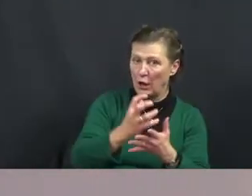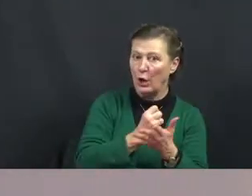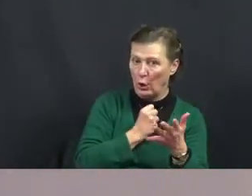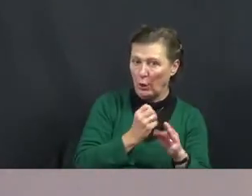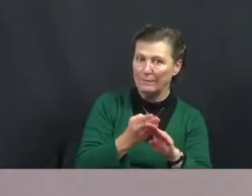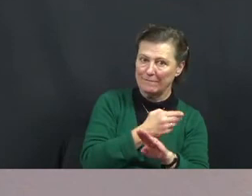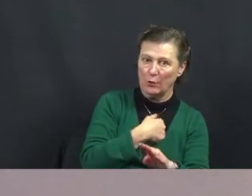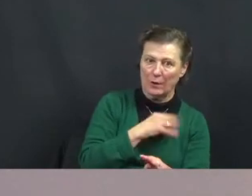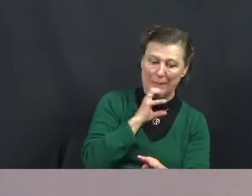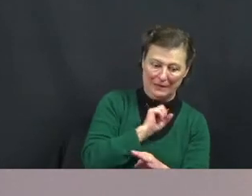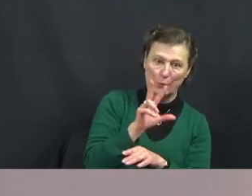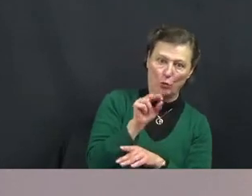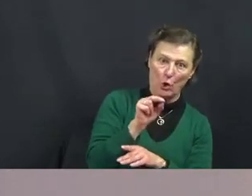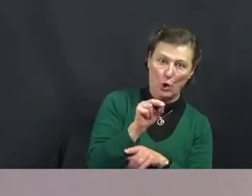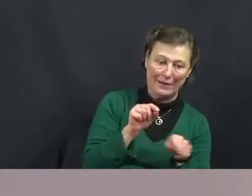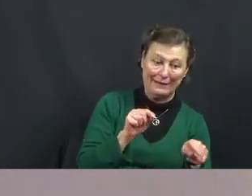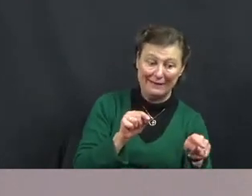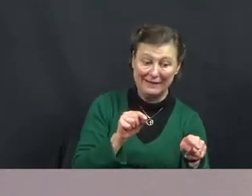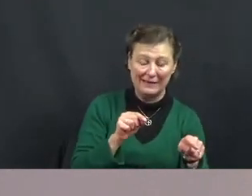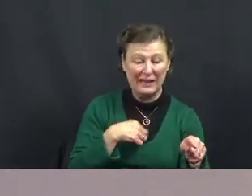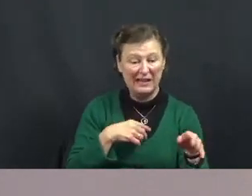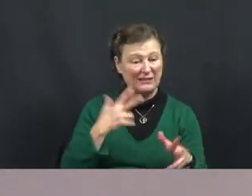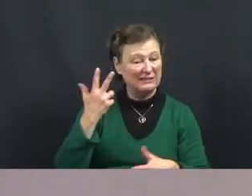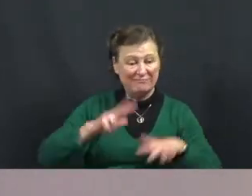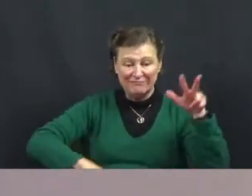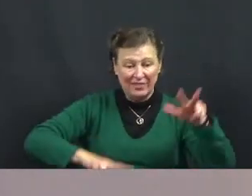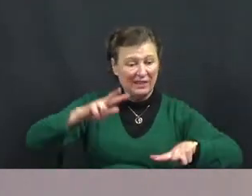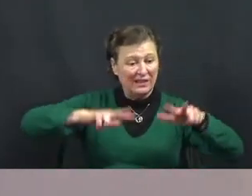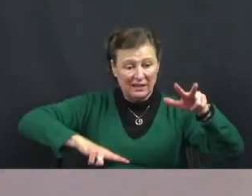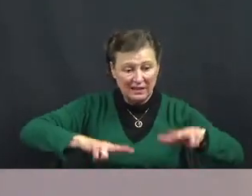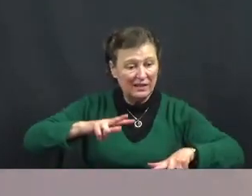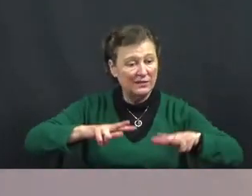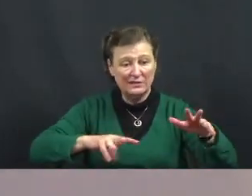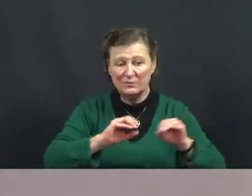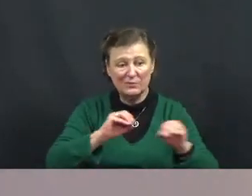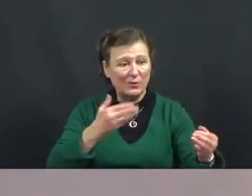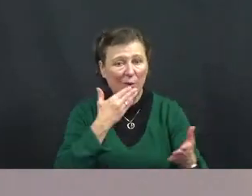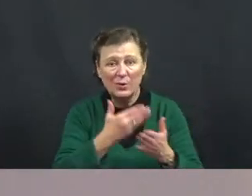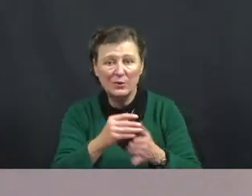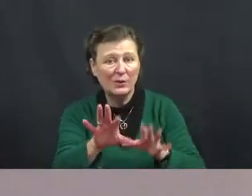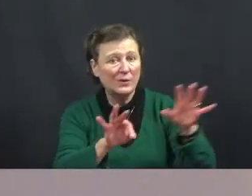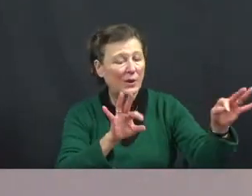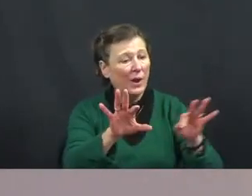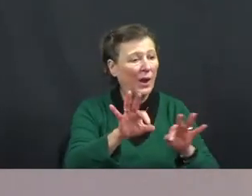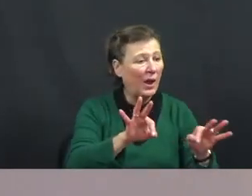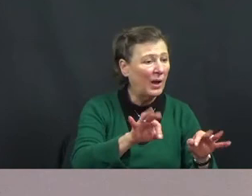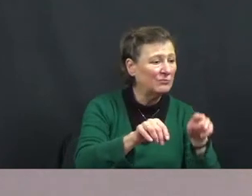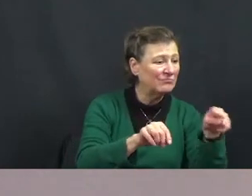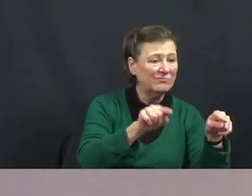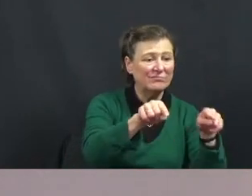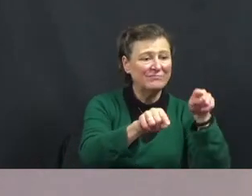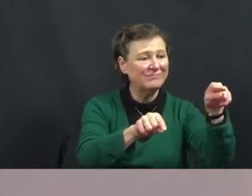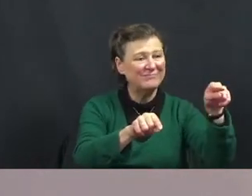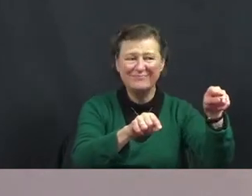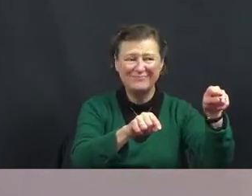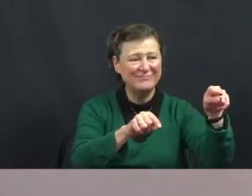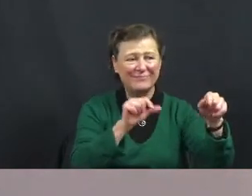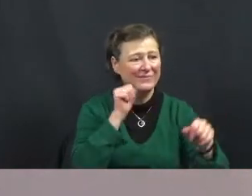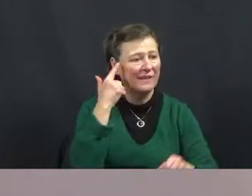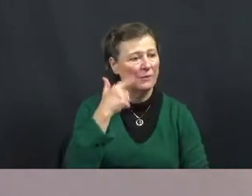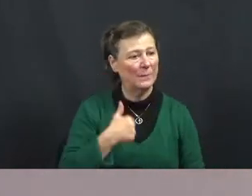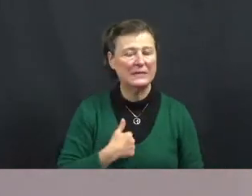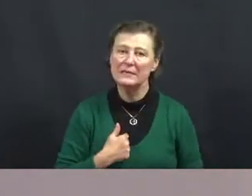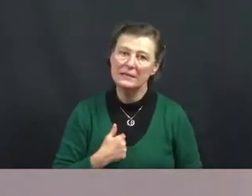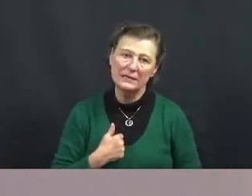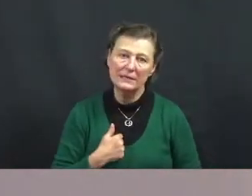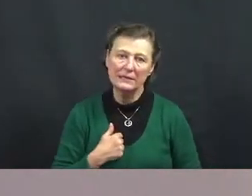I was 30, I was floundering, and no good options seemed to be opening up for me.